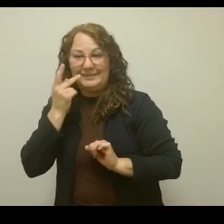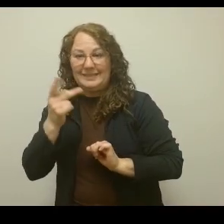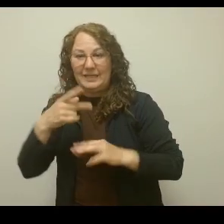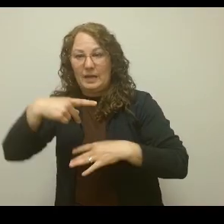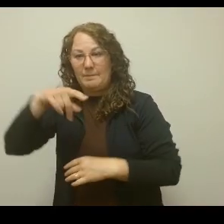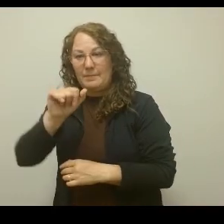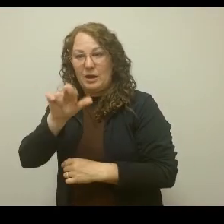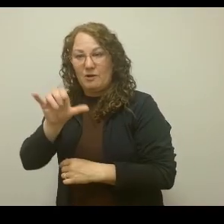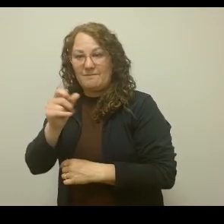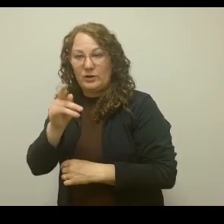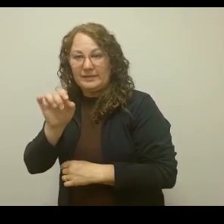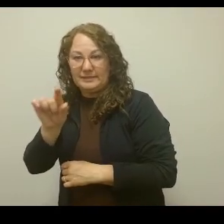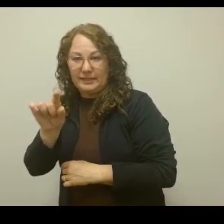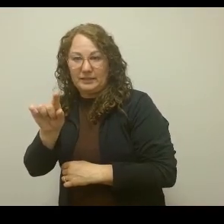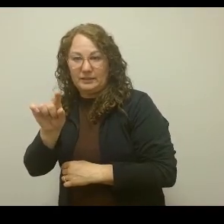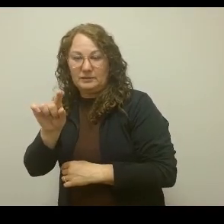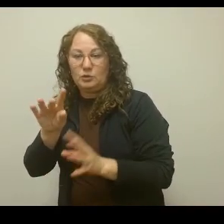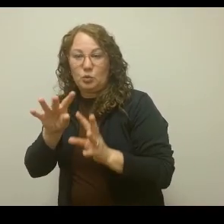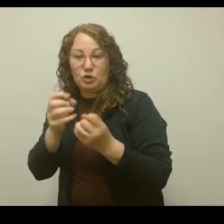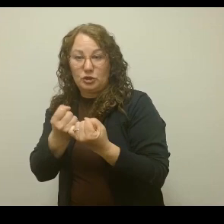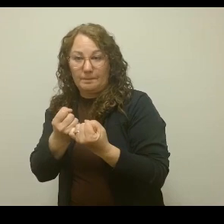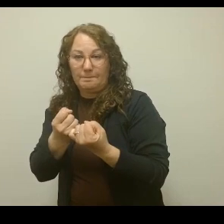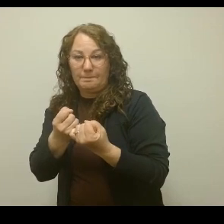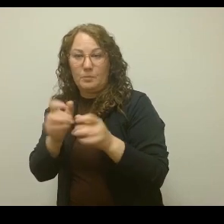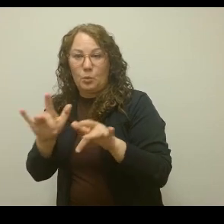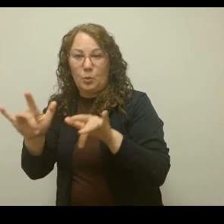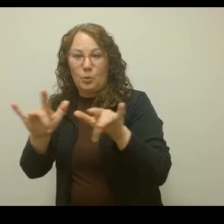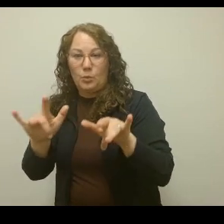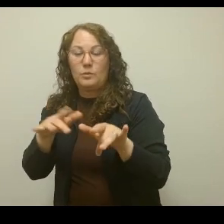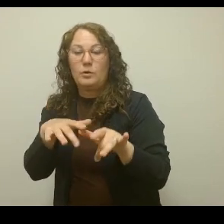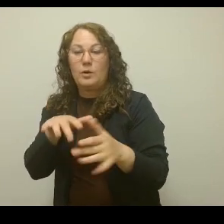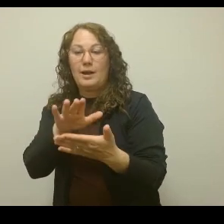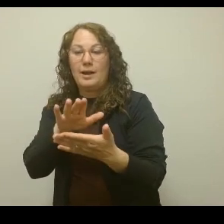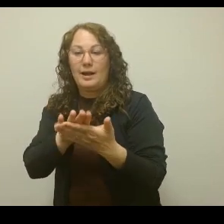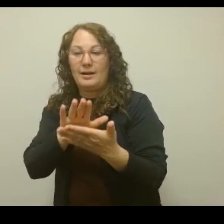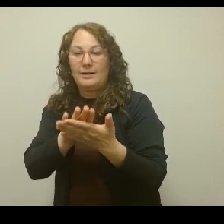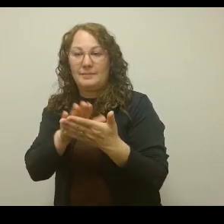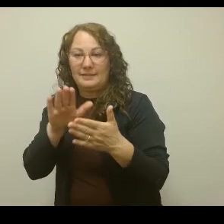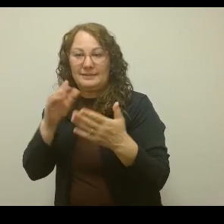paraphrasing workshop recording on the Academic Success Center website.